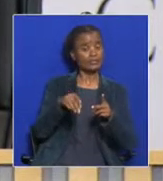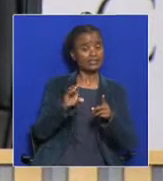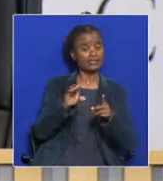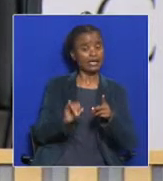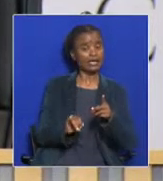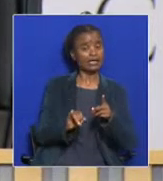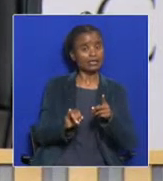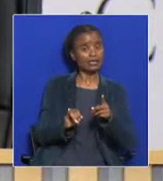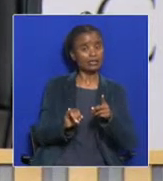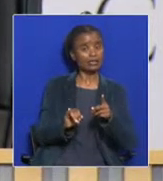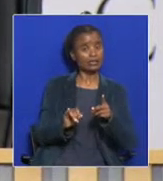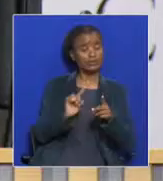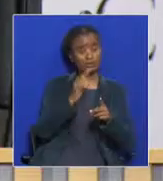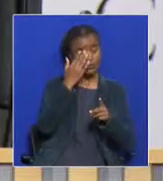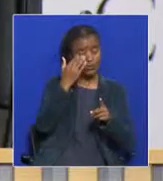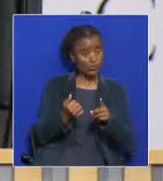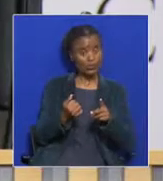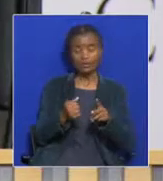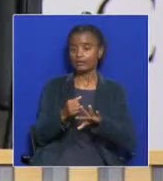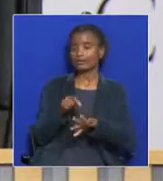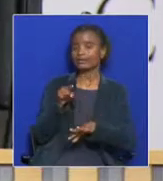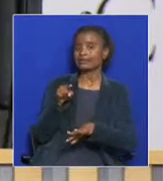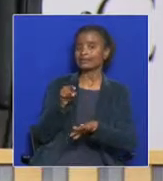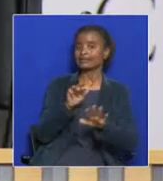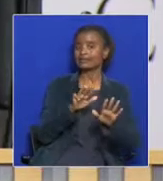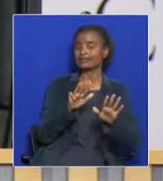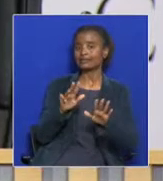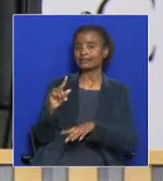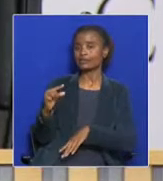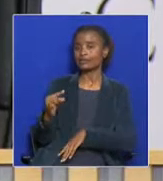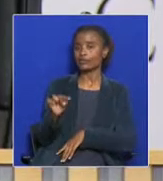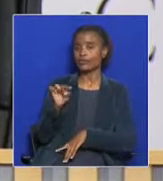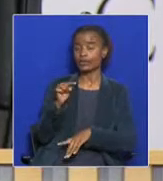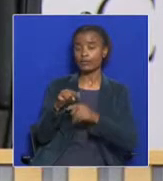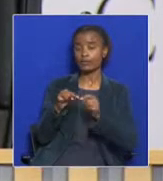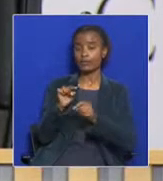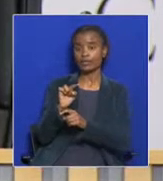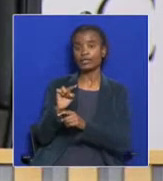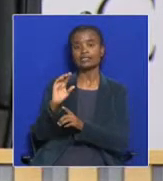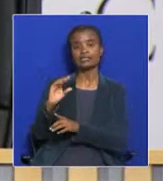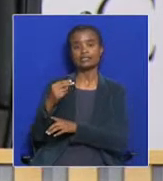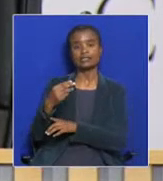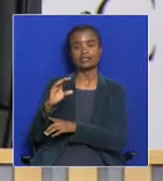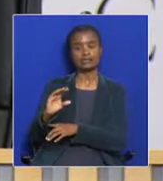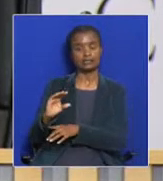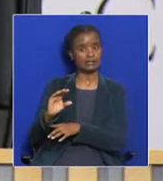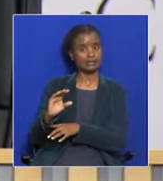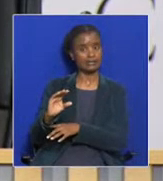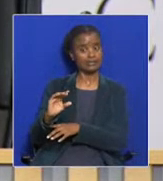I recall, was not at the CHC depot, but I could be mistaken. Where was it?